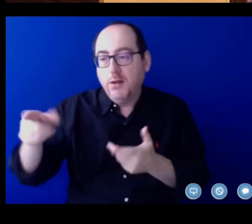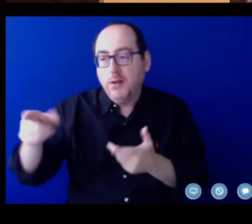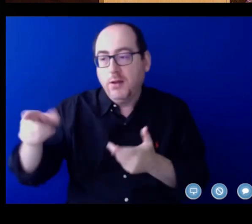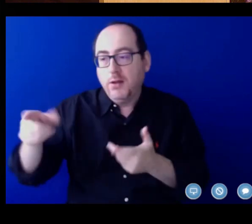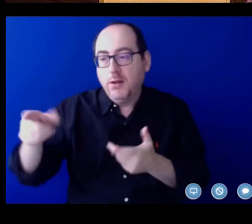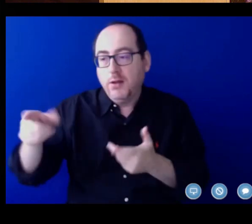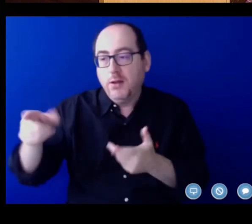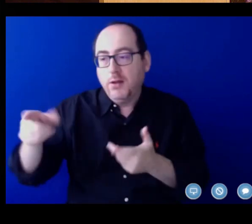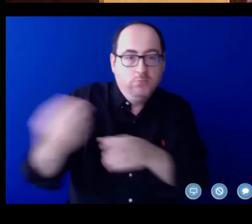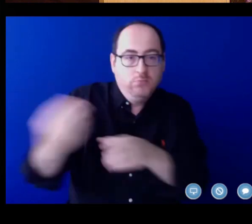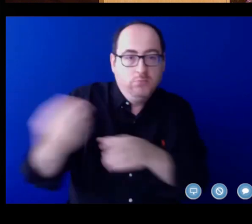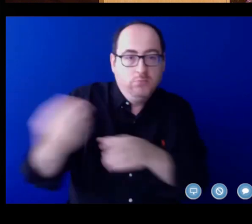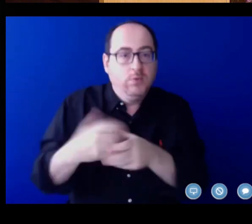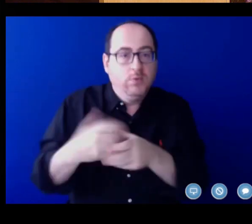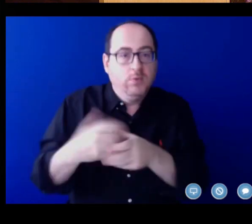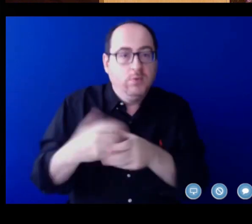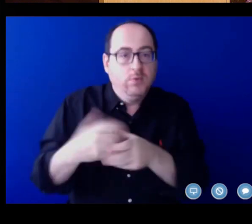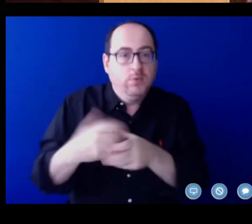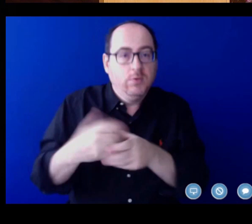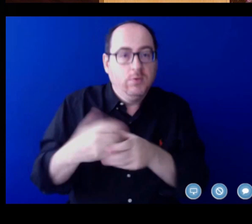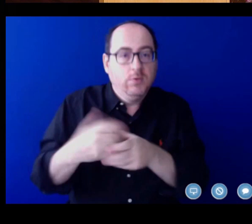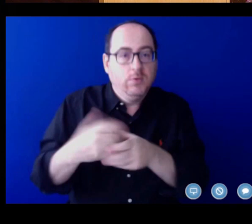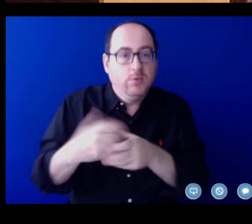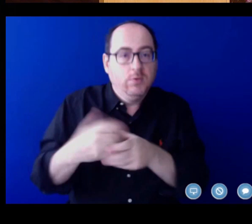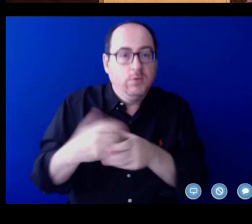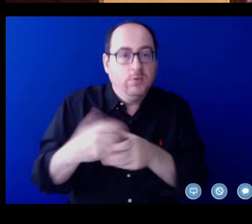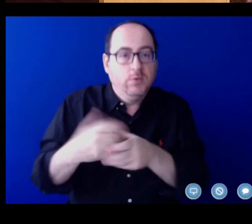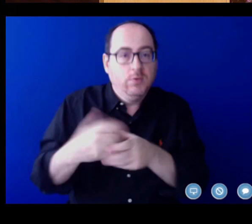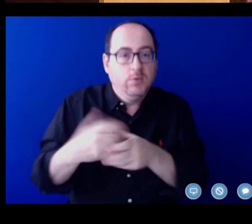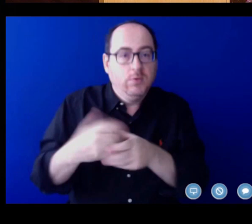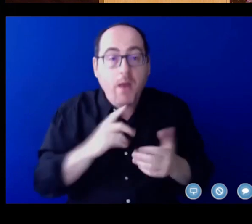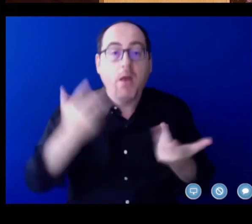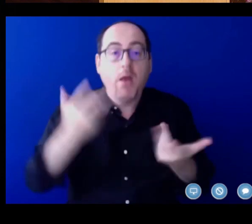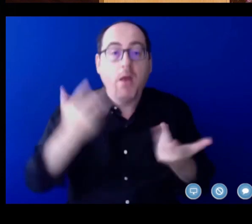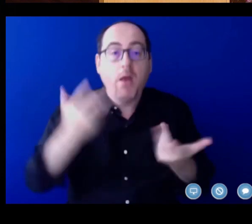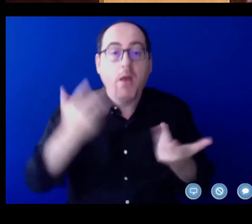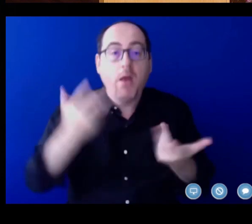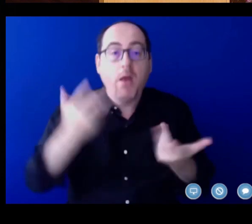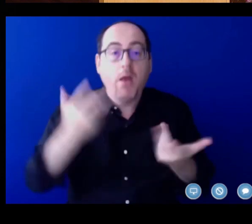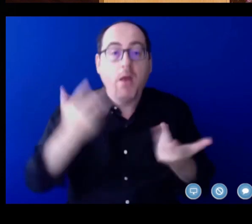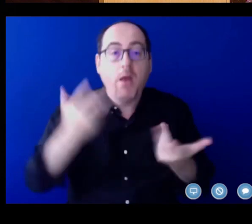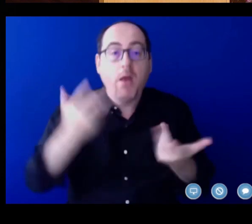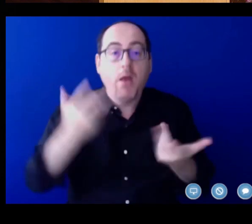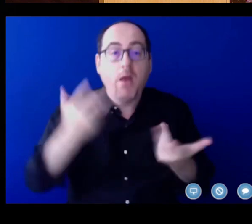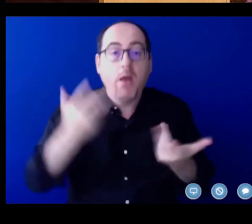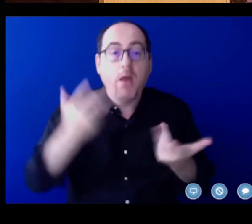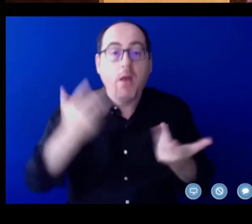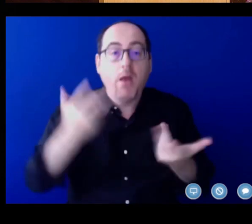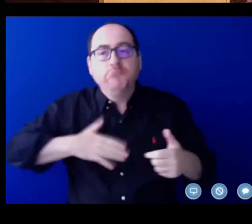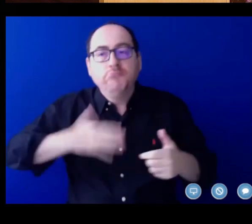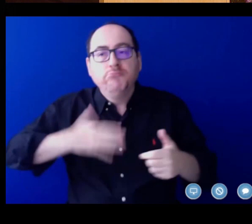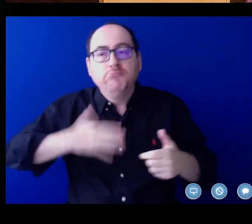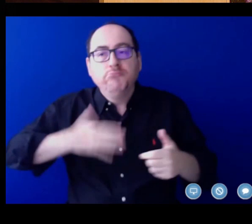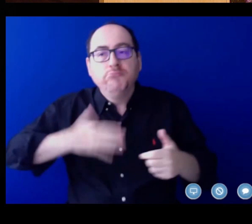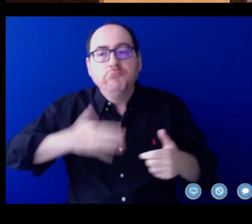Okay, so I'm going to move on to discussing a couple of case studies from my work. And this is